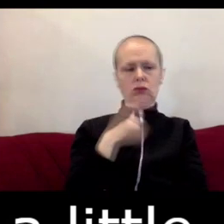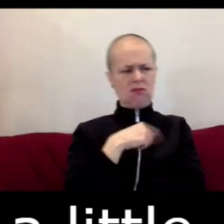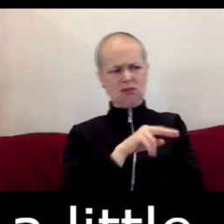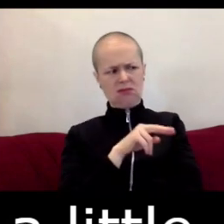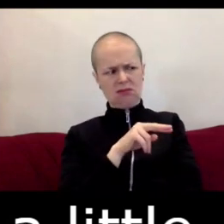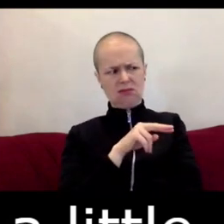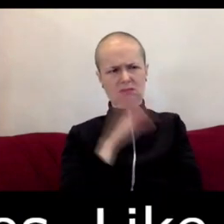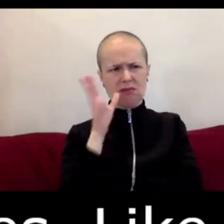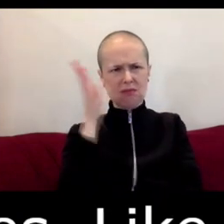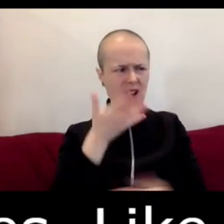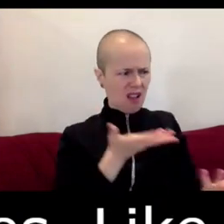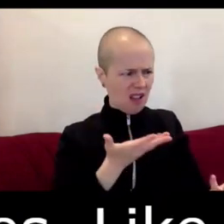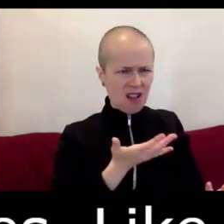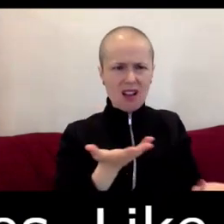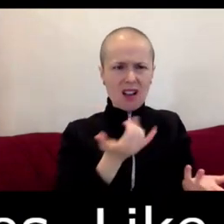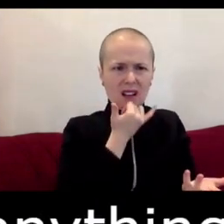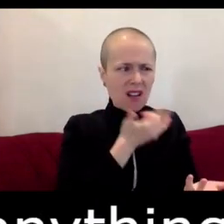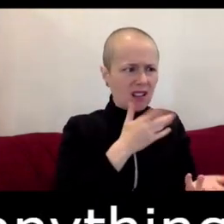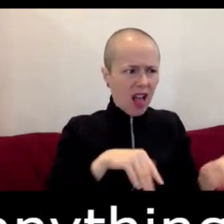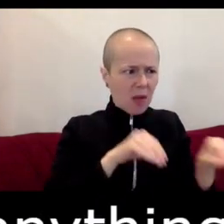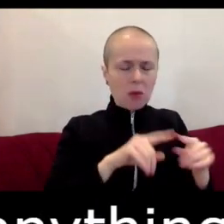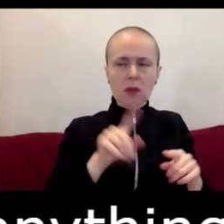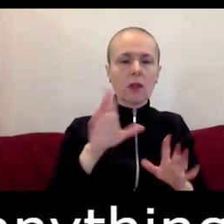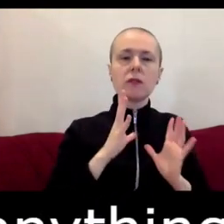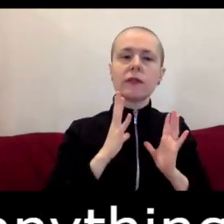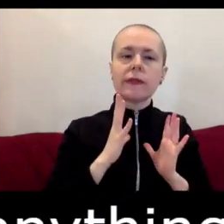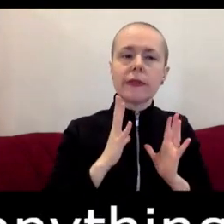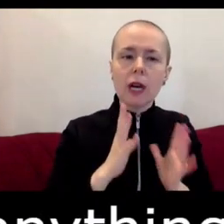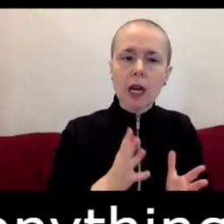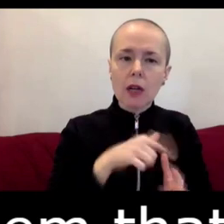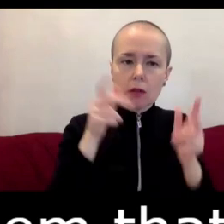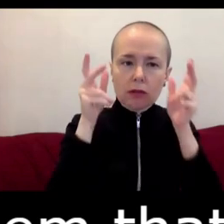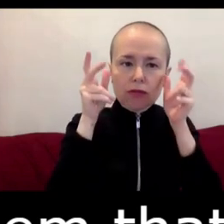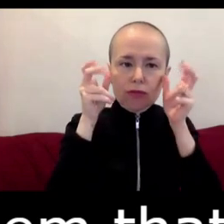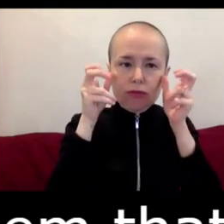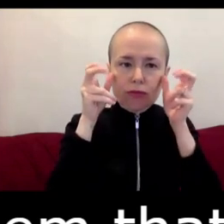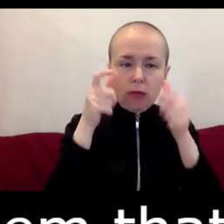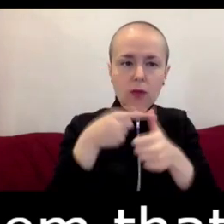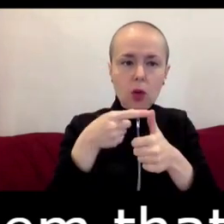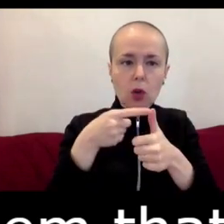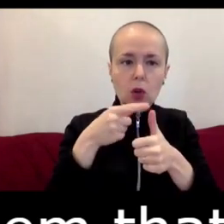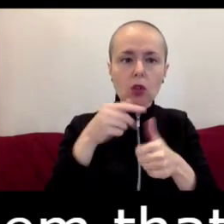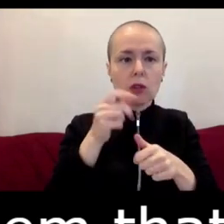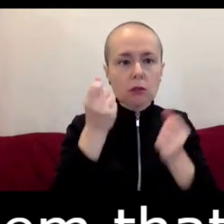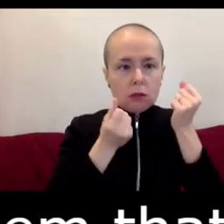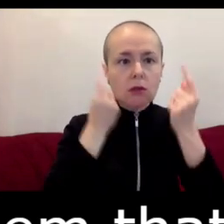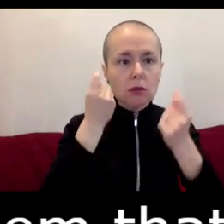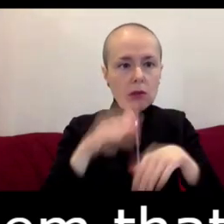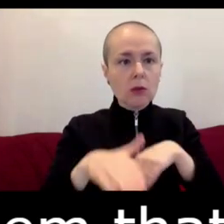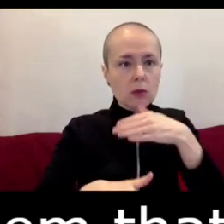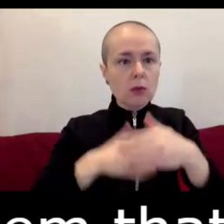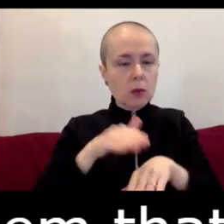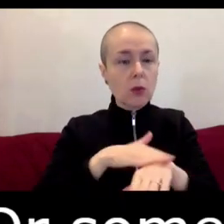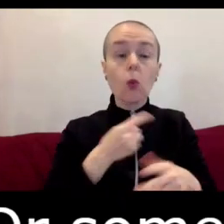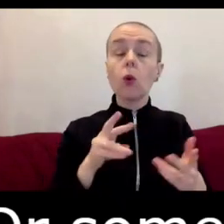not doing anything. But we try to reassure them that it is okay to watch first. Or some kids love to